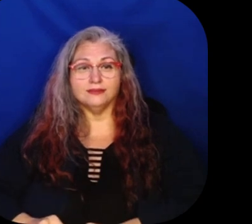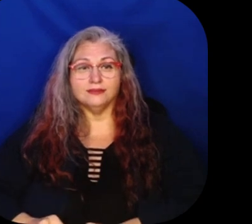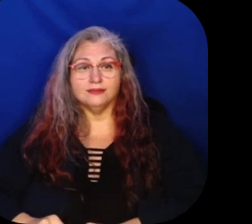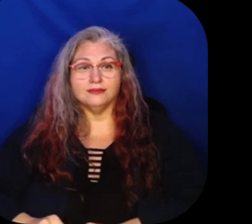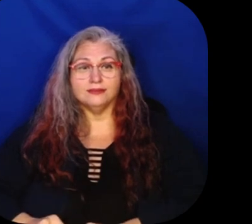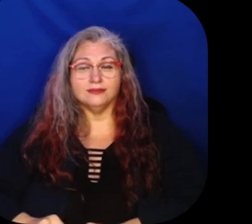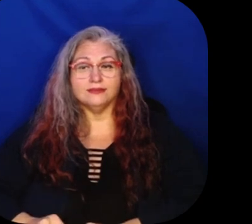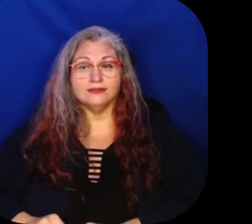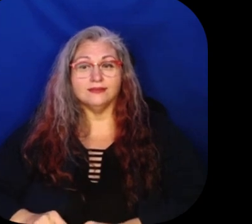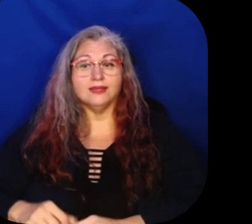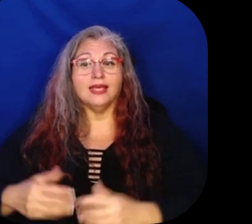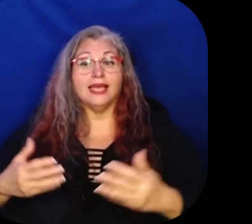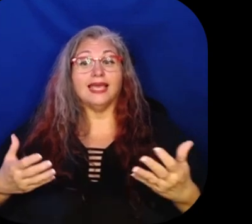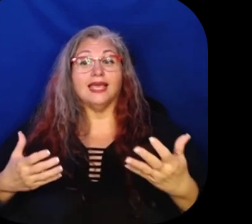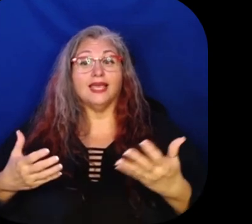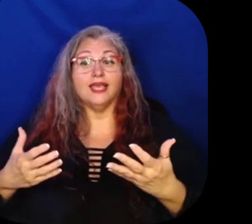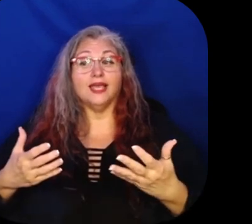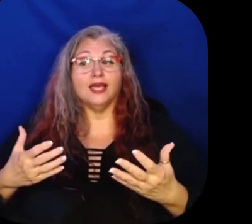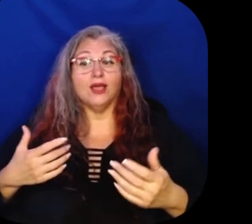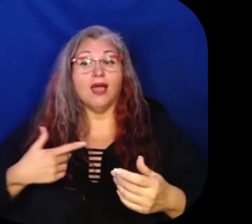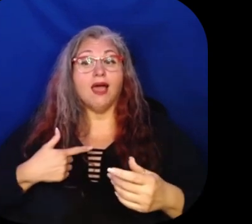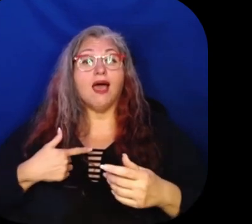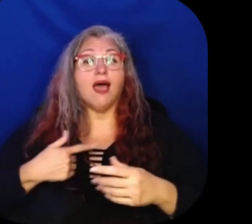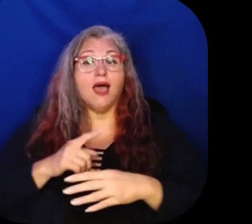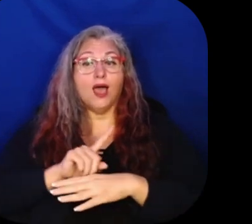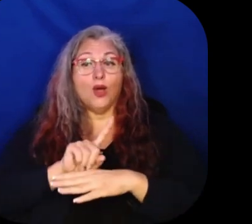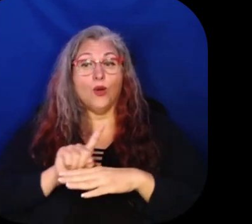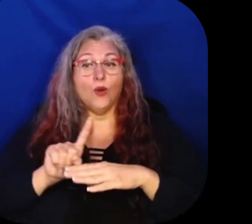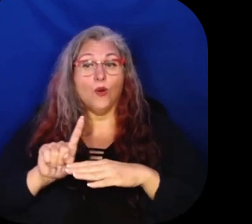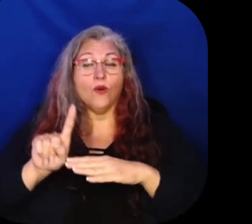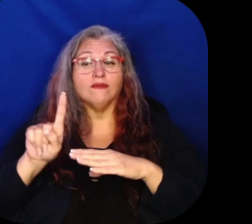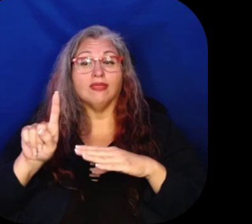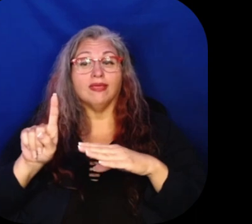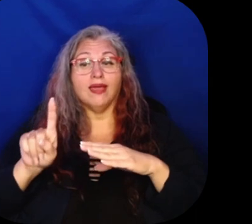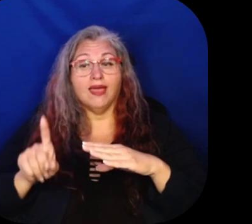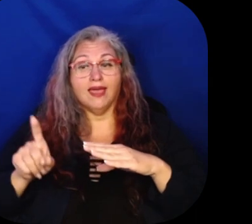I go over the